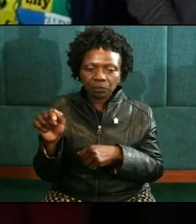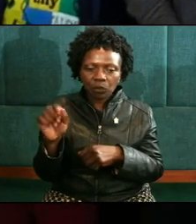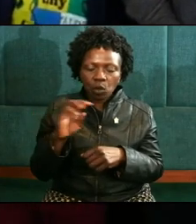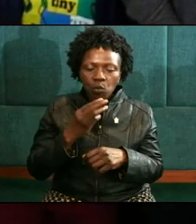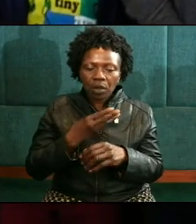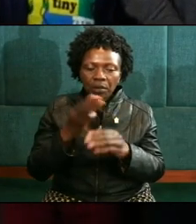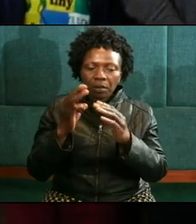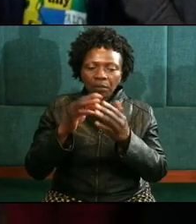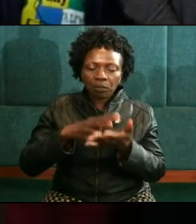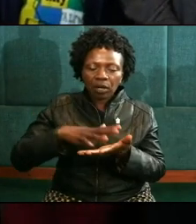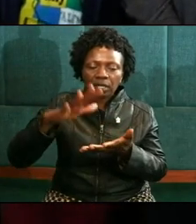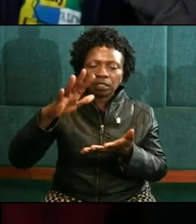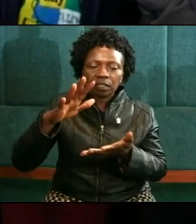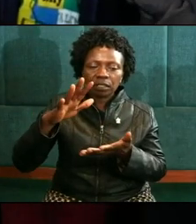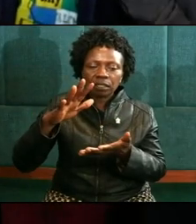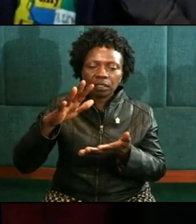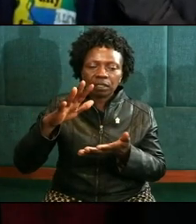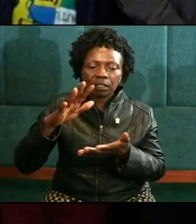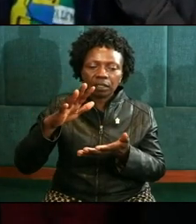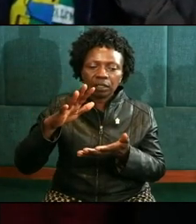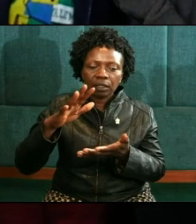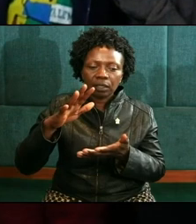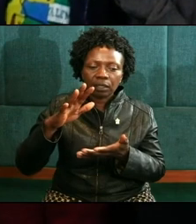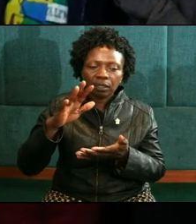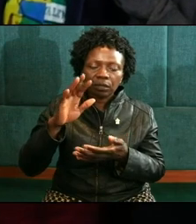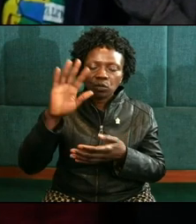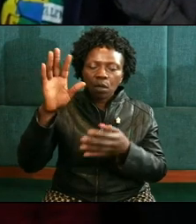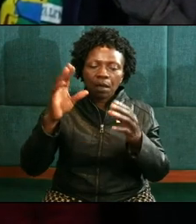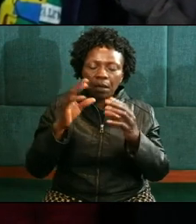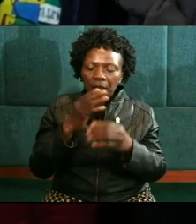we praise your name. Amen.